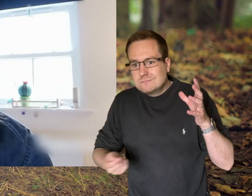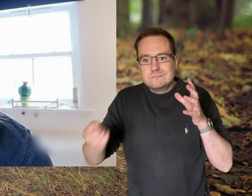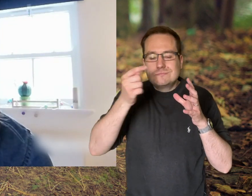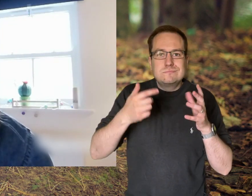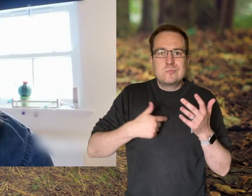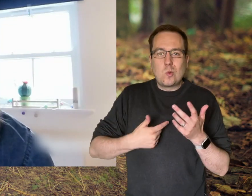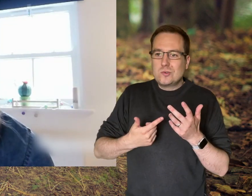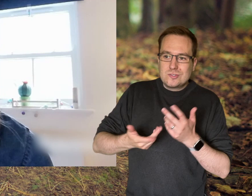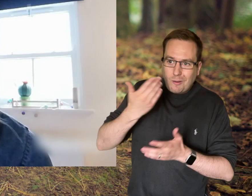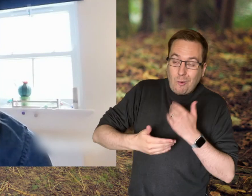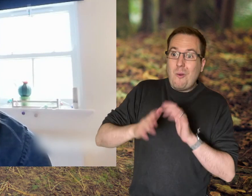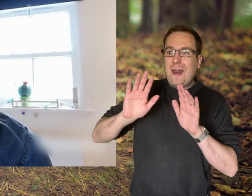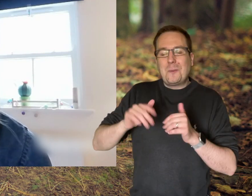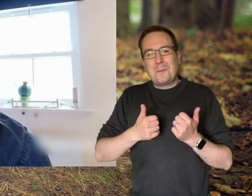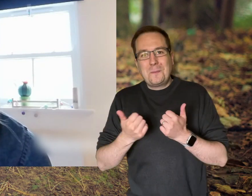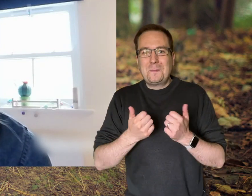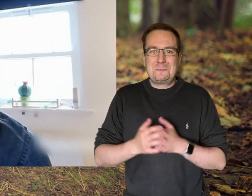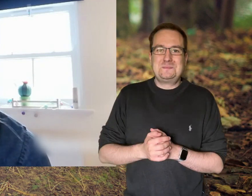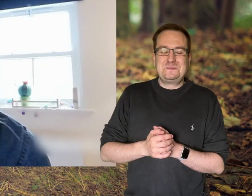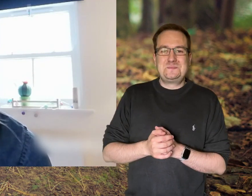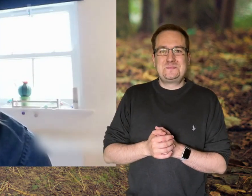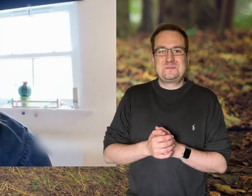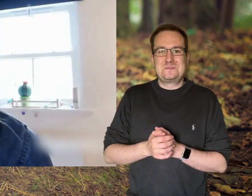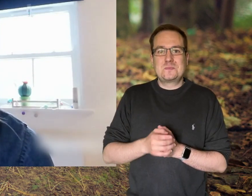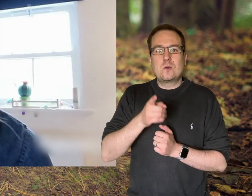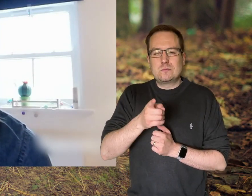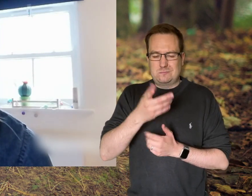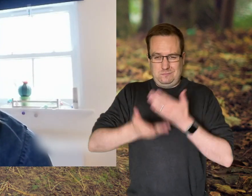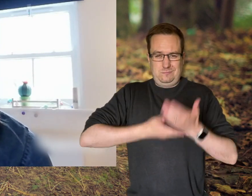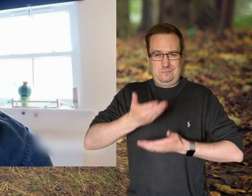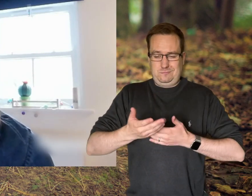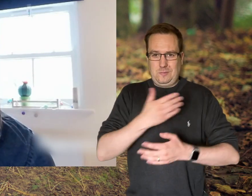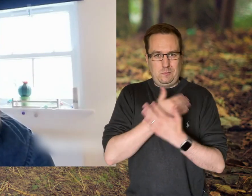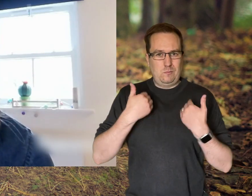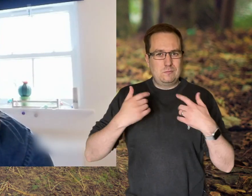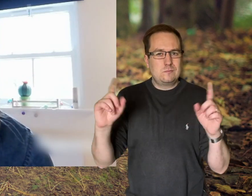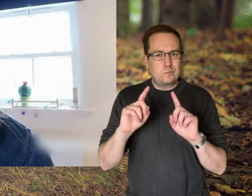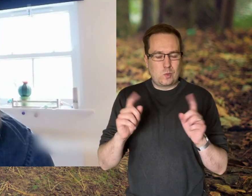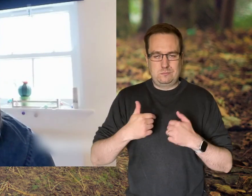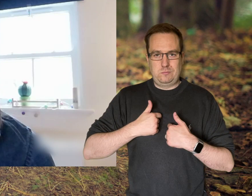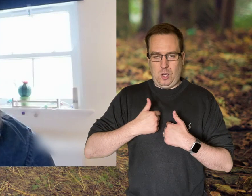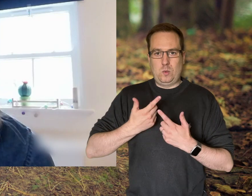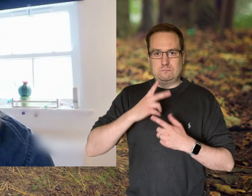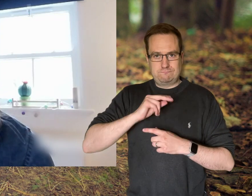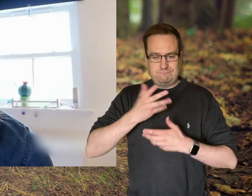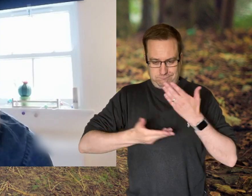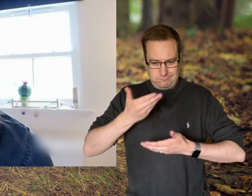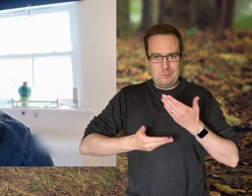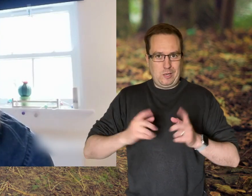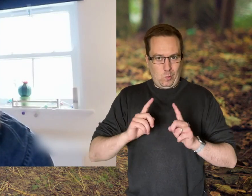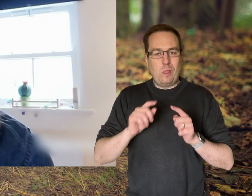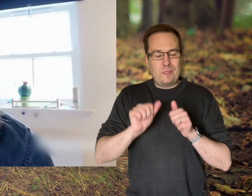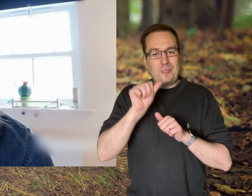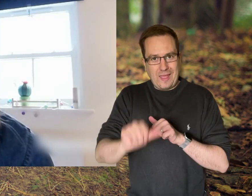meet in person. Just to give you a brief overview of what's going to happen today, after I finish talking, Charlie will